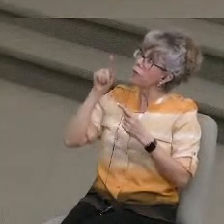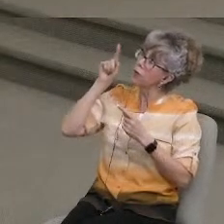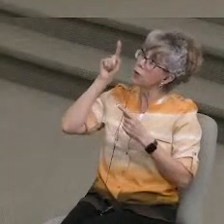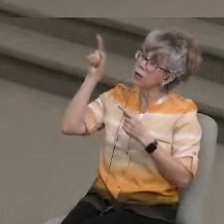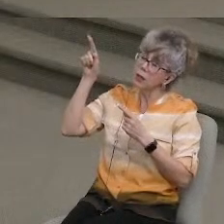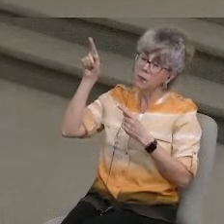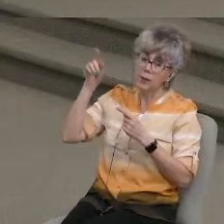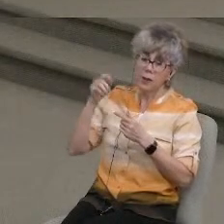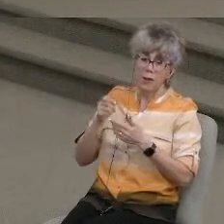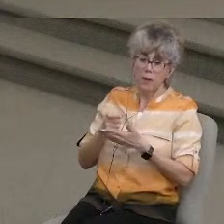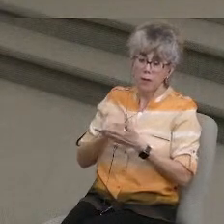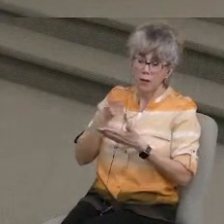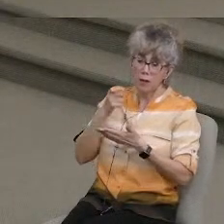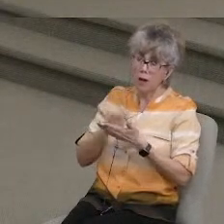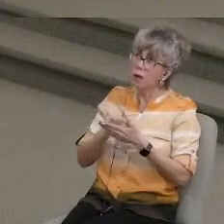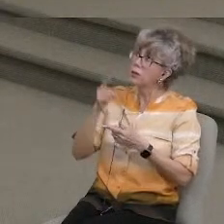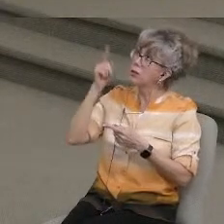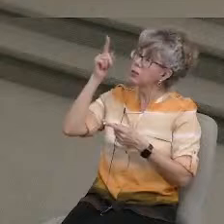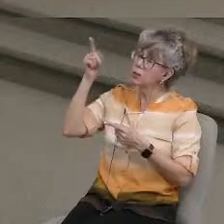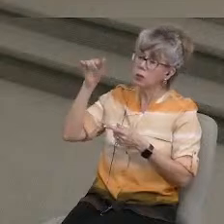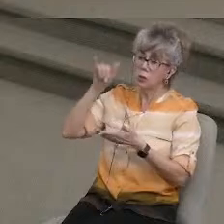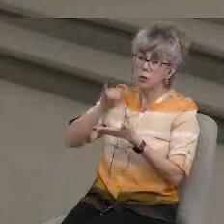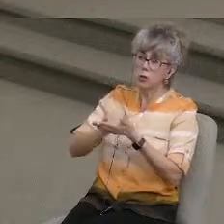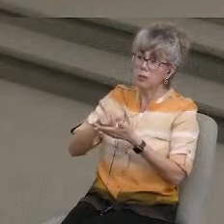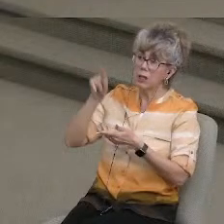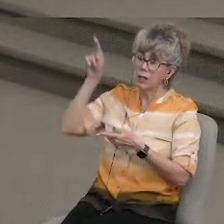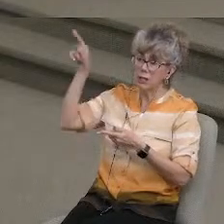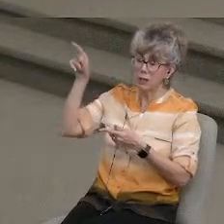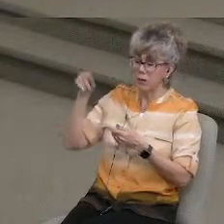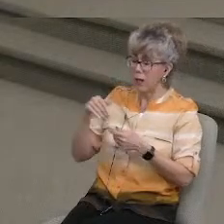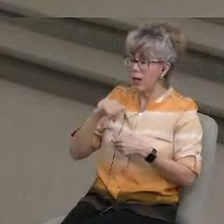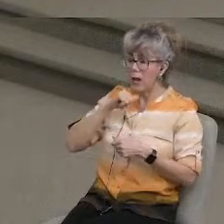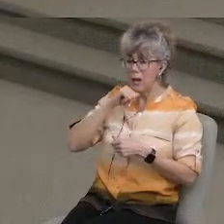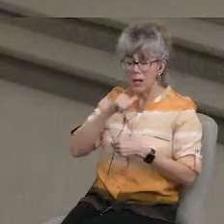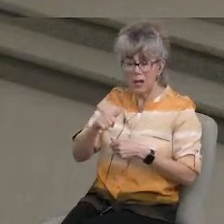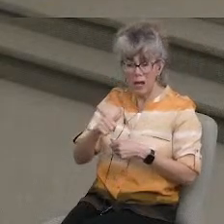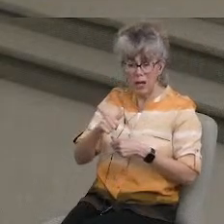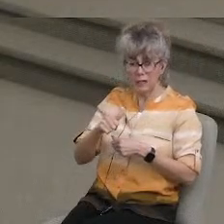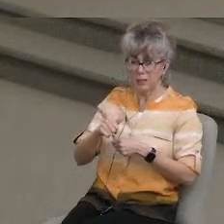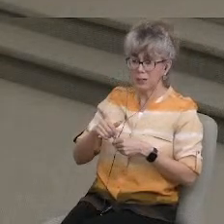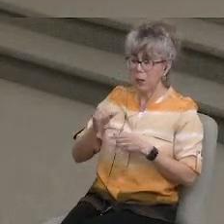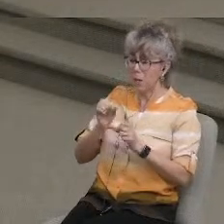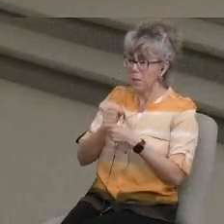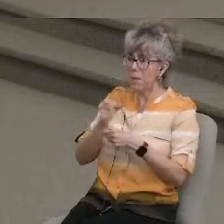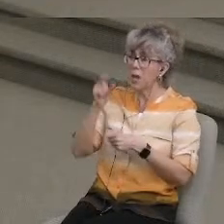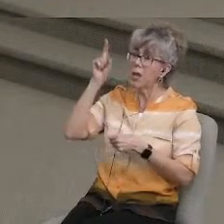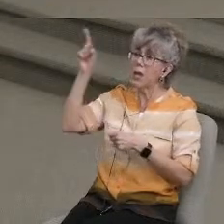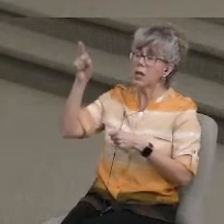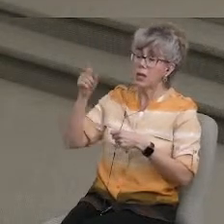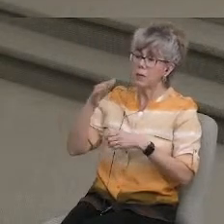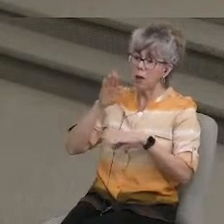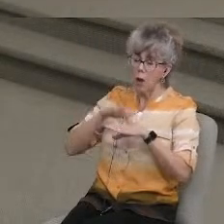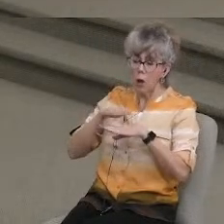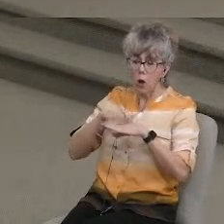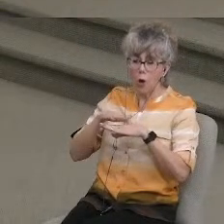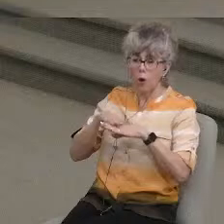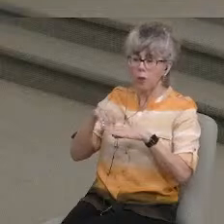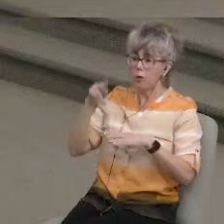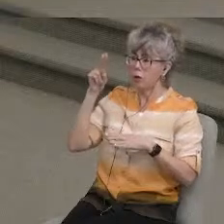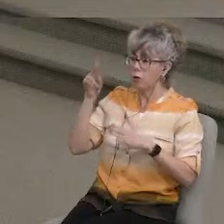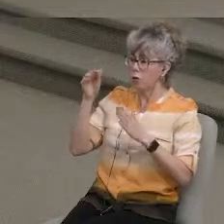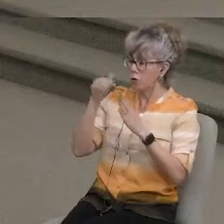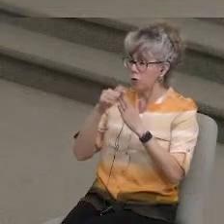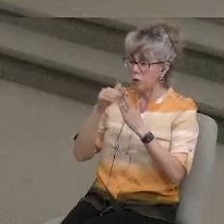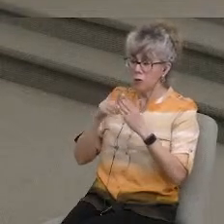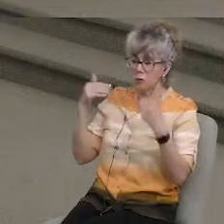there, that kept him from calling 10,000 angels, that kept him from saying, God, Father, this is too much. I cannot endure this.